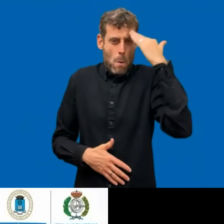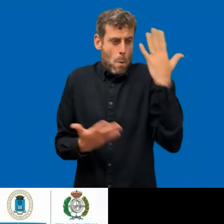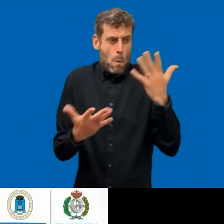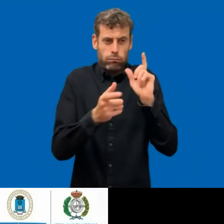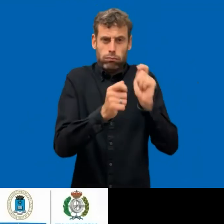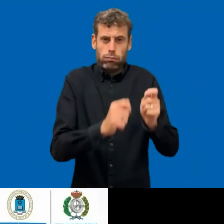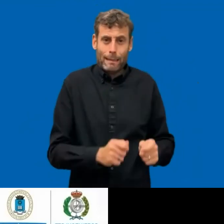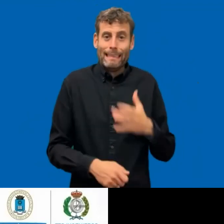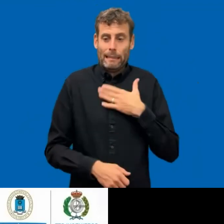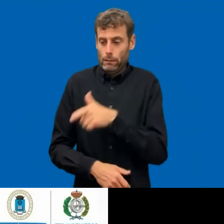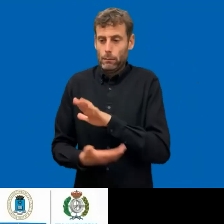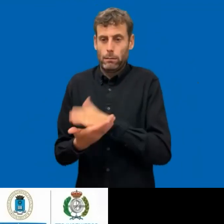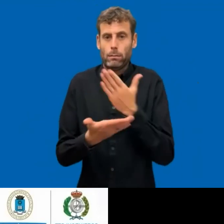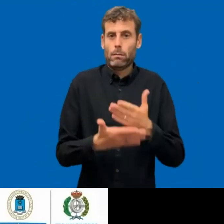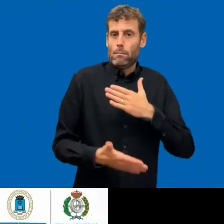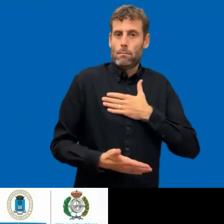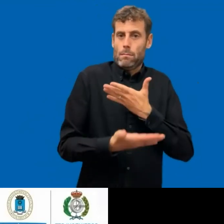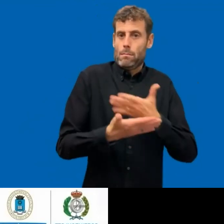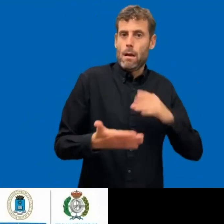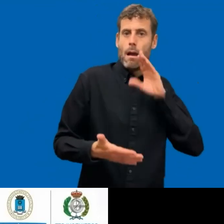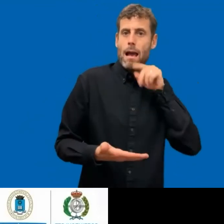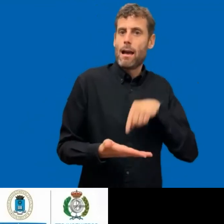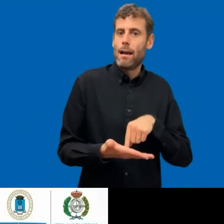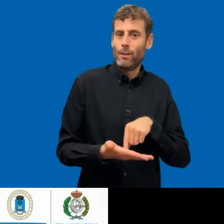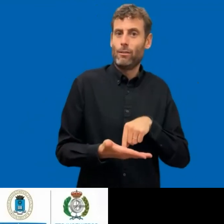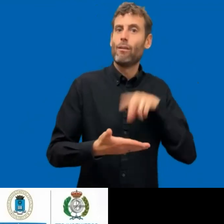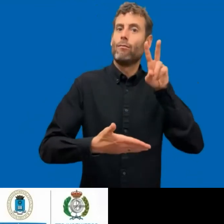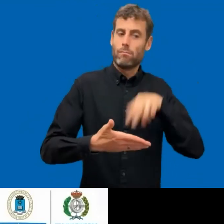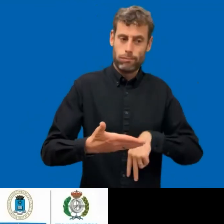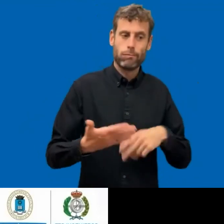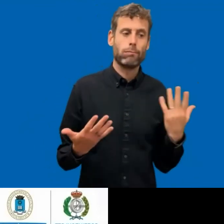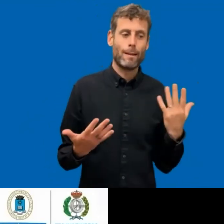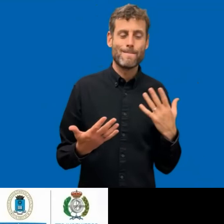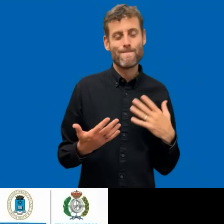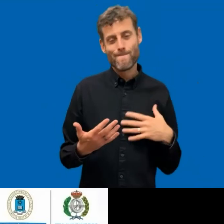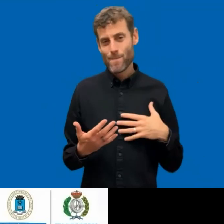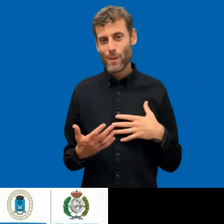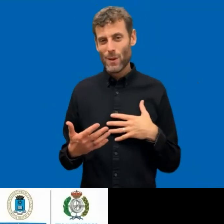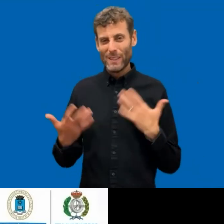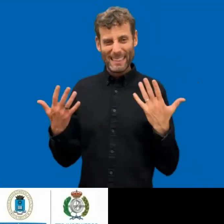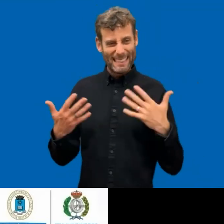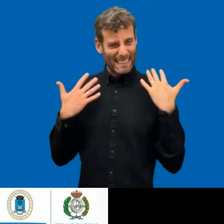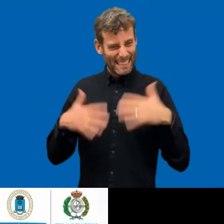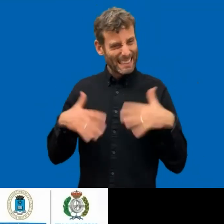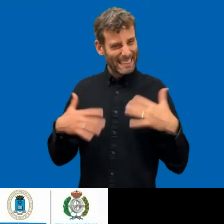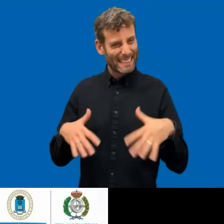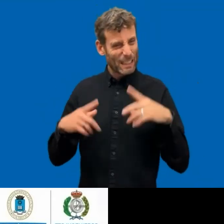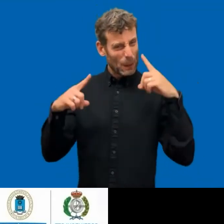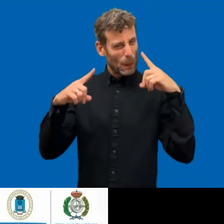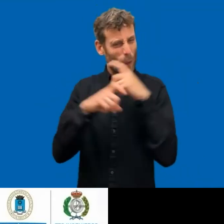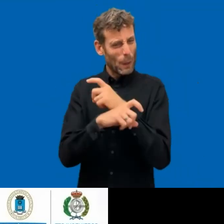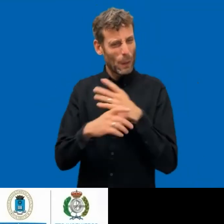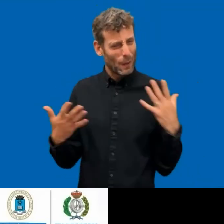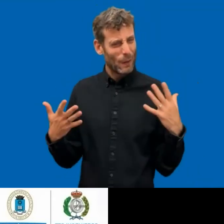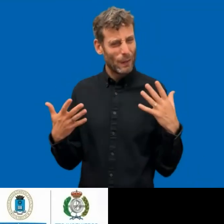So there are different layers of complexity in understanding and using this, and